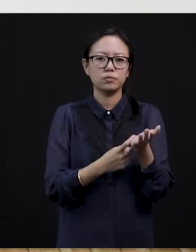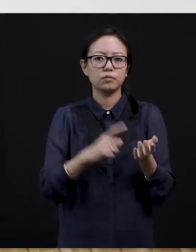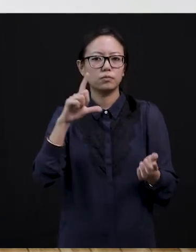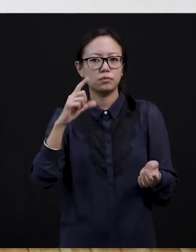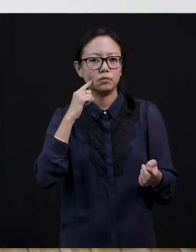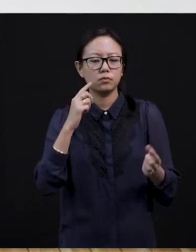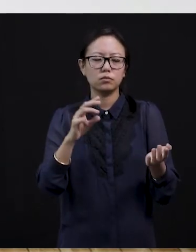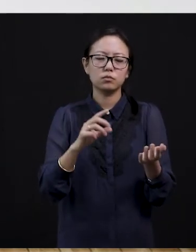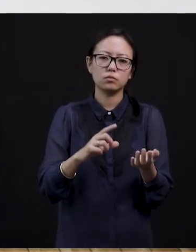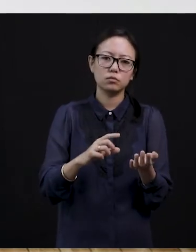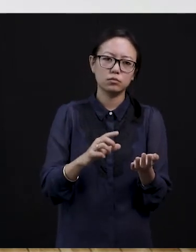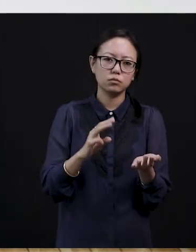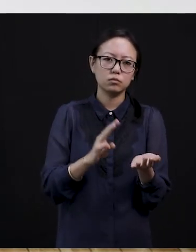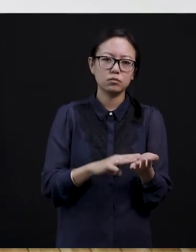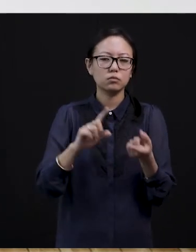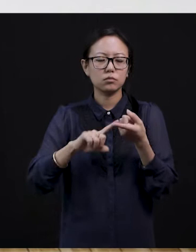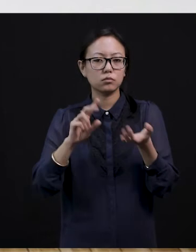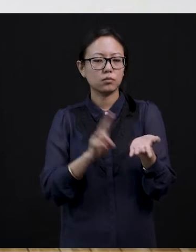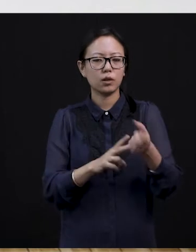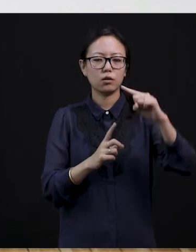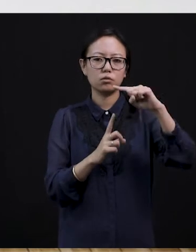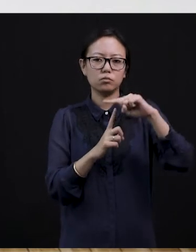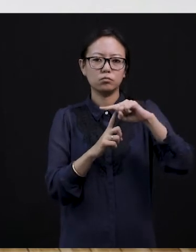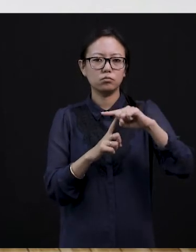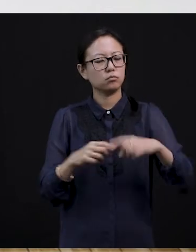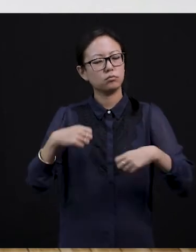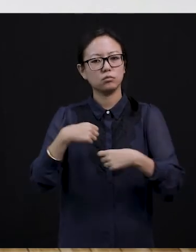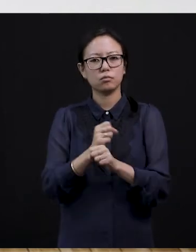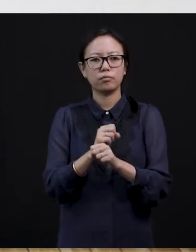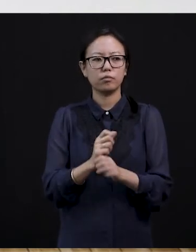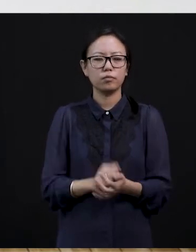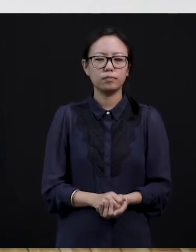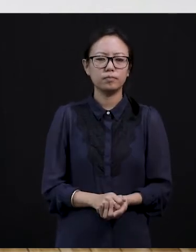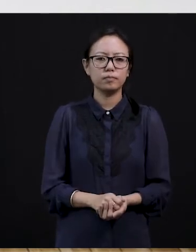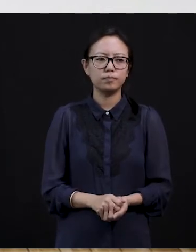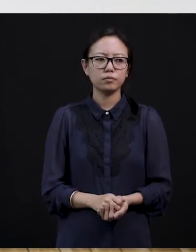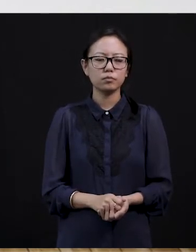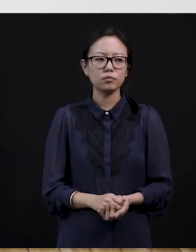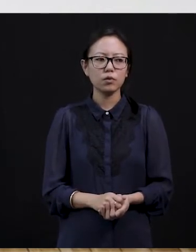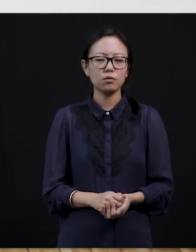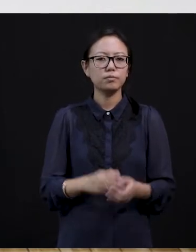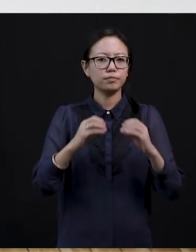to help the general public. So the first and foremost emergence was the Bill of Rights that